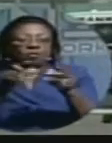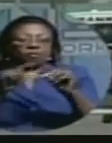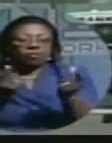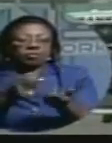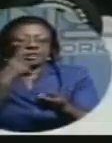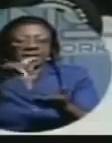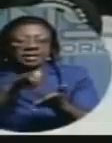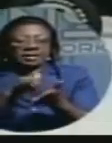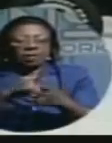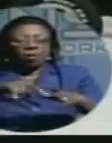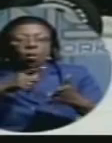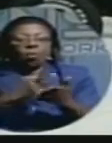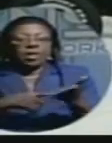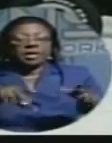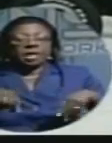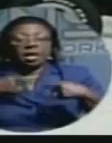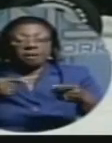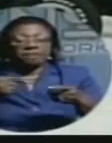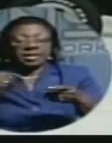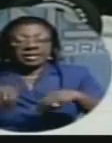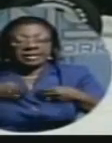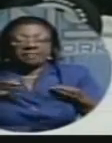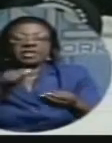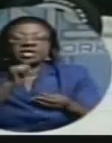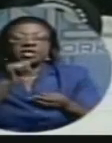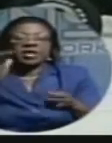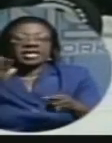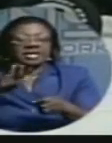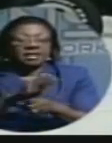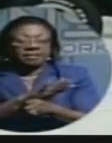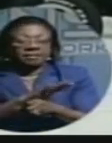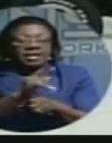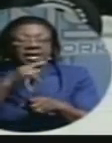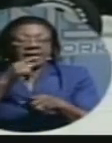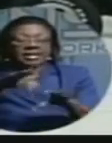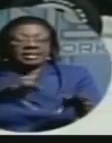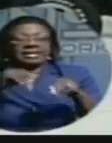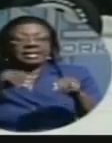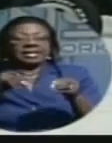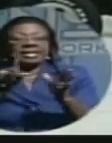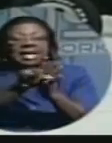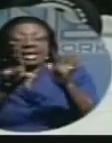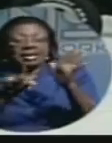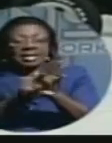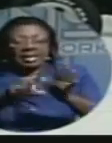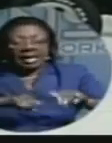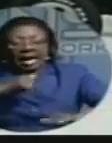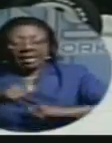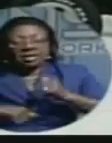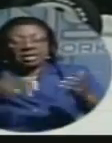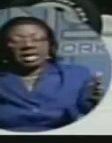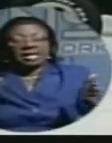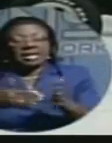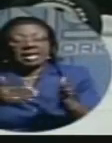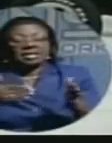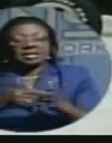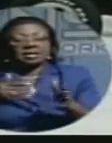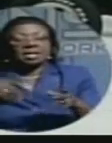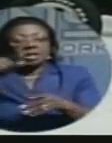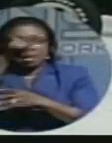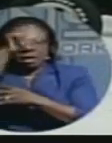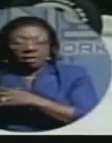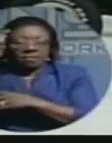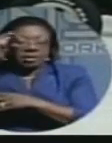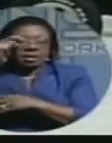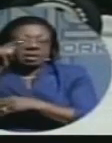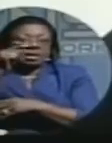is offering is not enough and have moved to take legal action against the government, Halkitis says their biggest bone of contention is